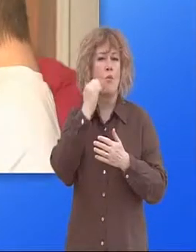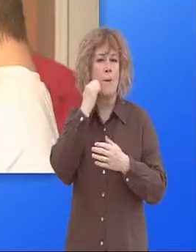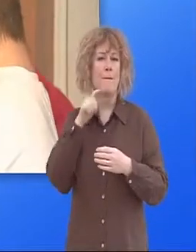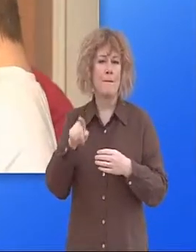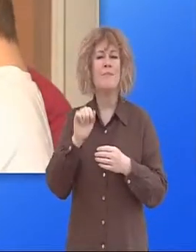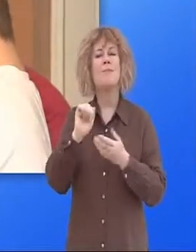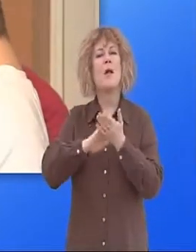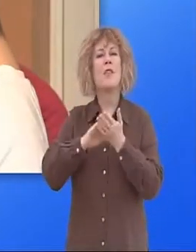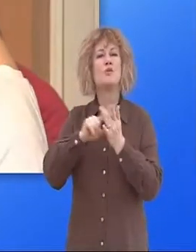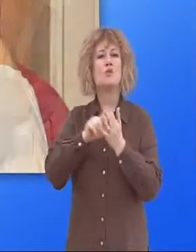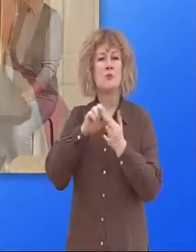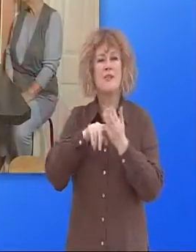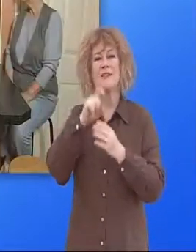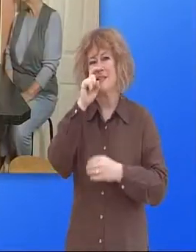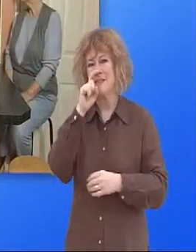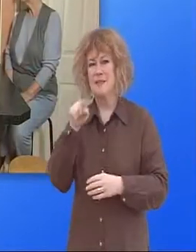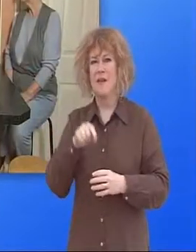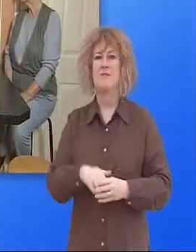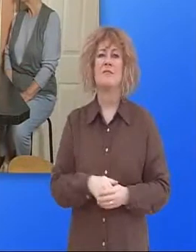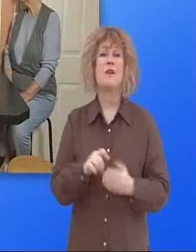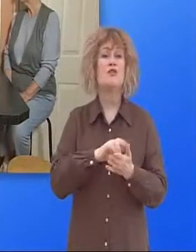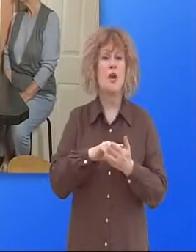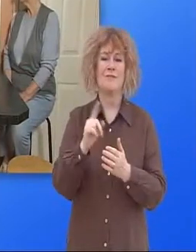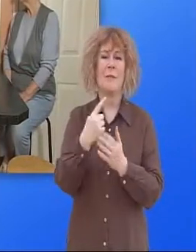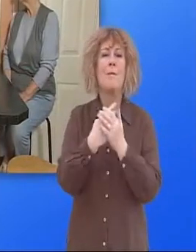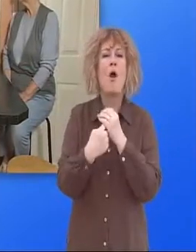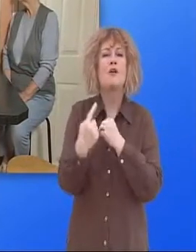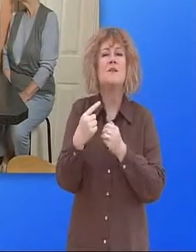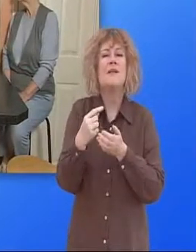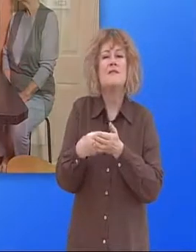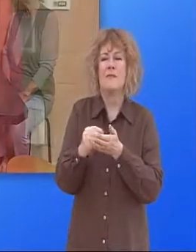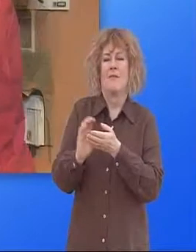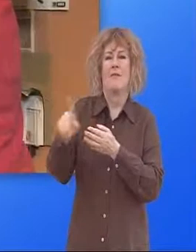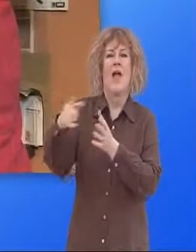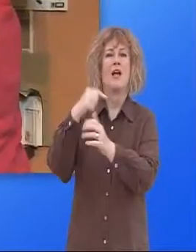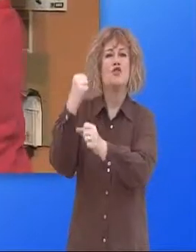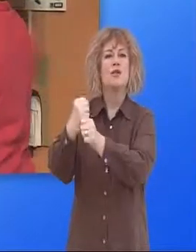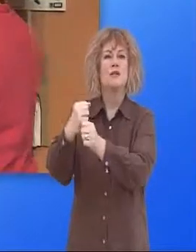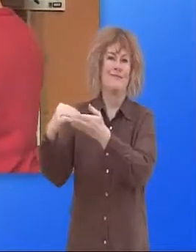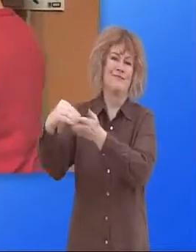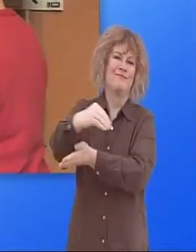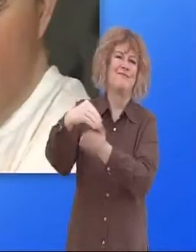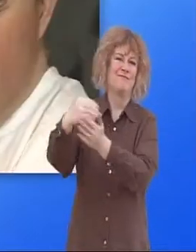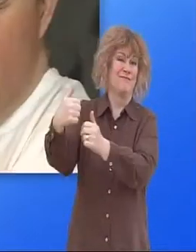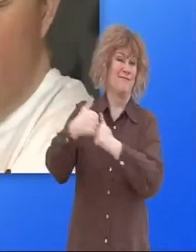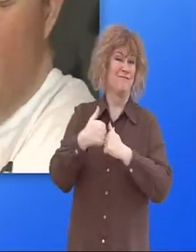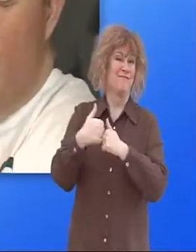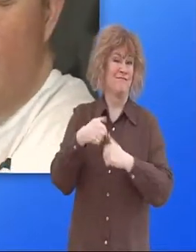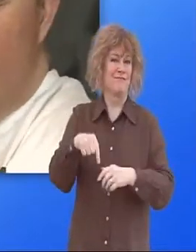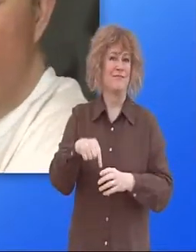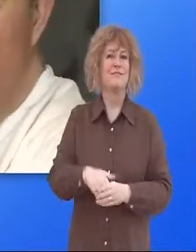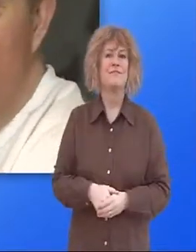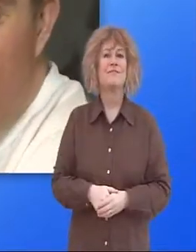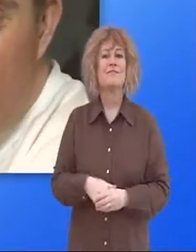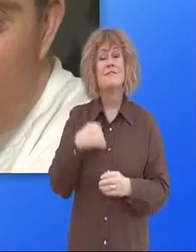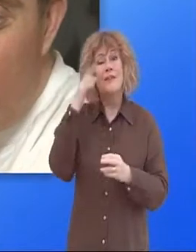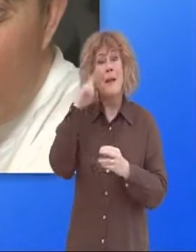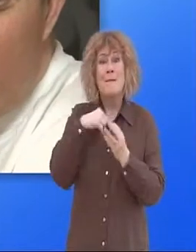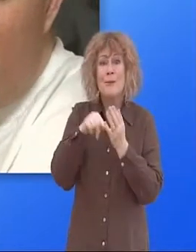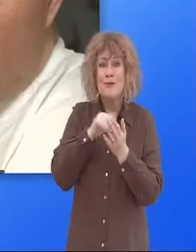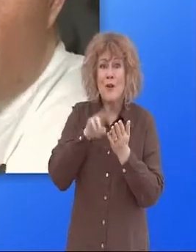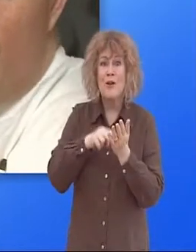sister. John is using his personal budget to pay an agency to provide support for him. My name's called John Robson and